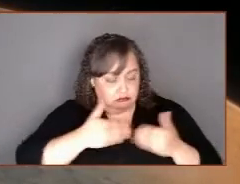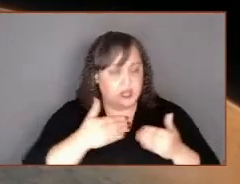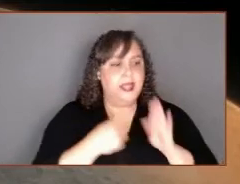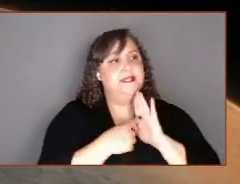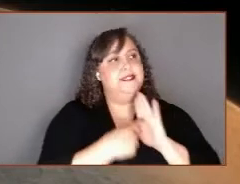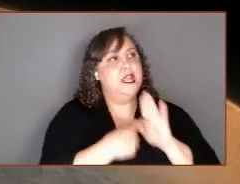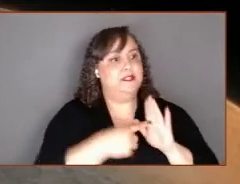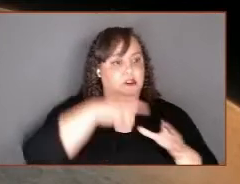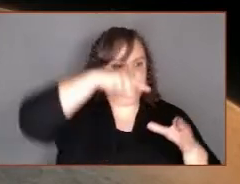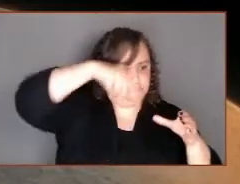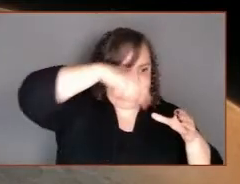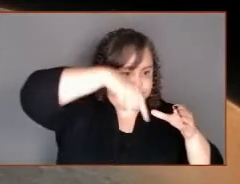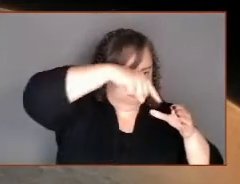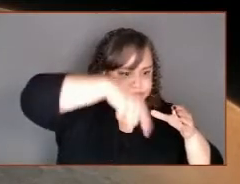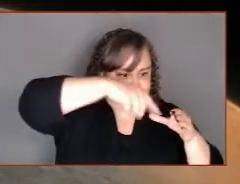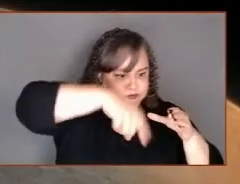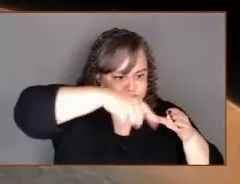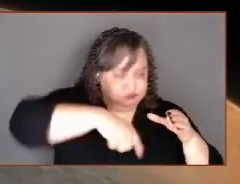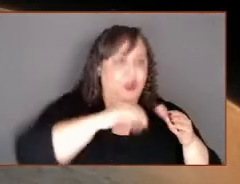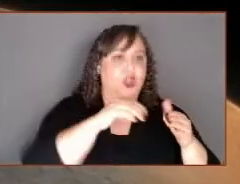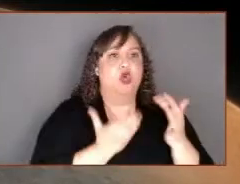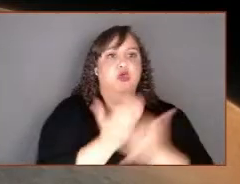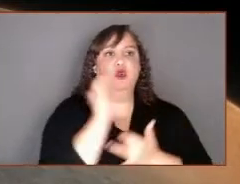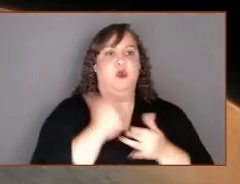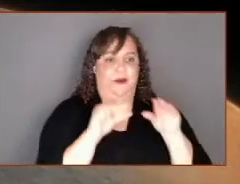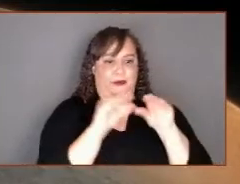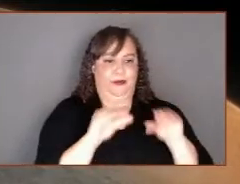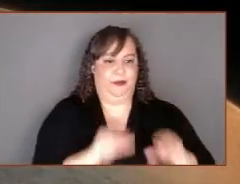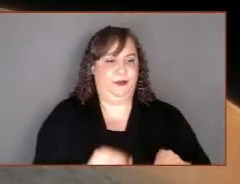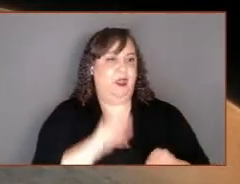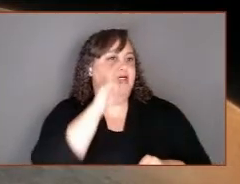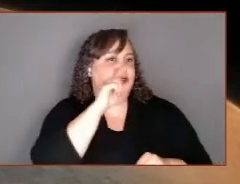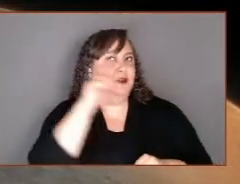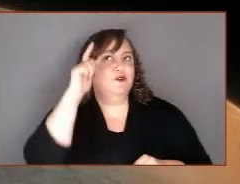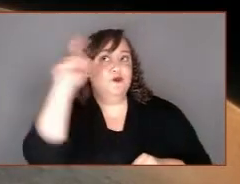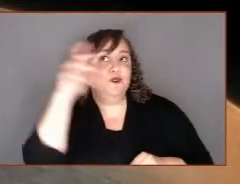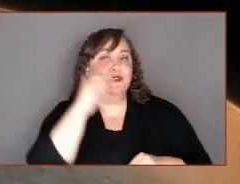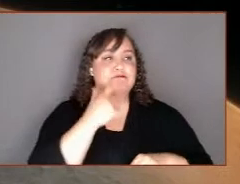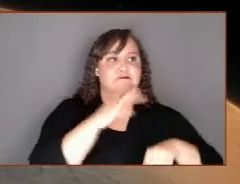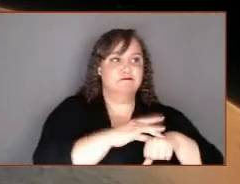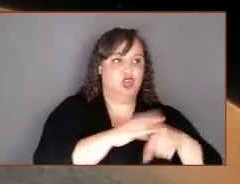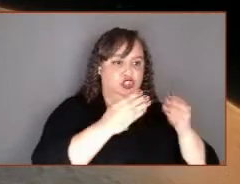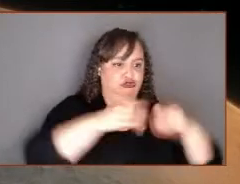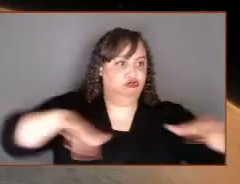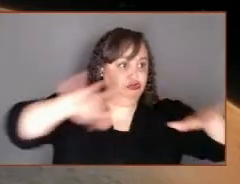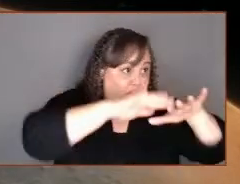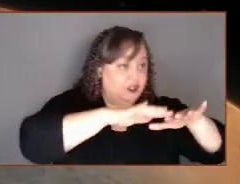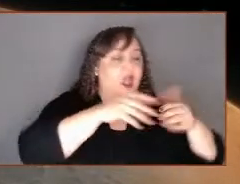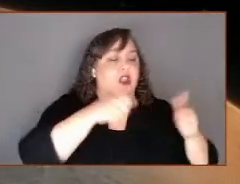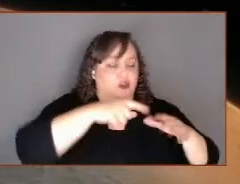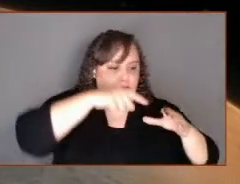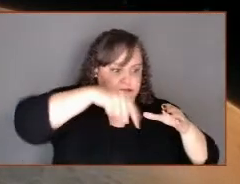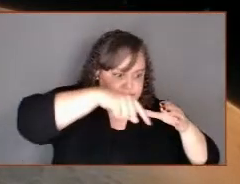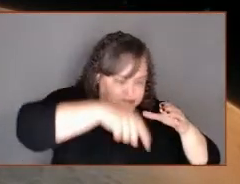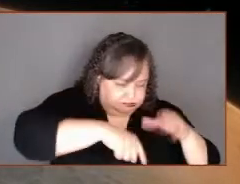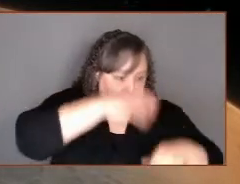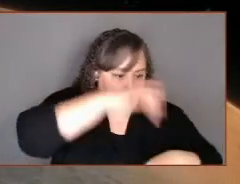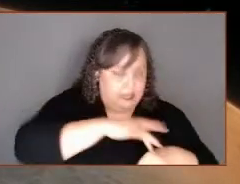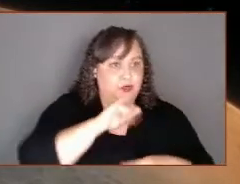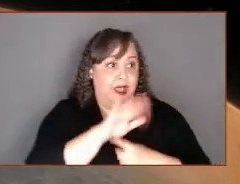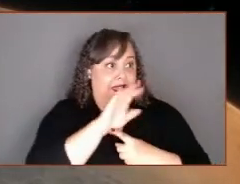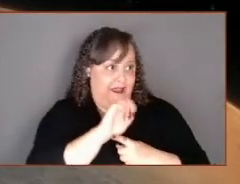drilling through our simulated lunar and Martian surface, and they're trying to access the water ice that's hidden beneath.